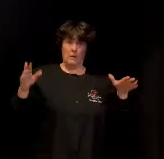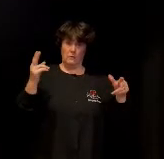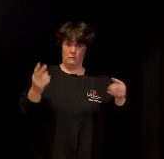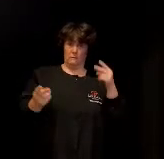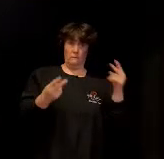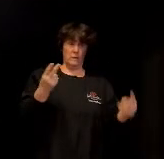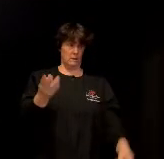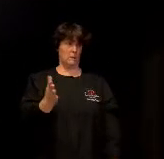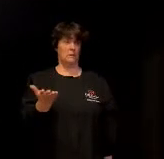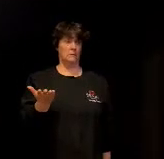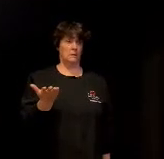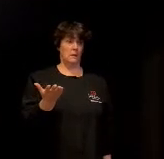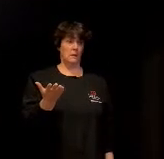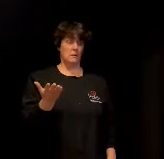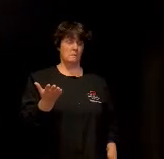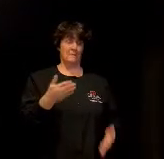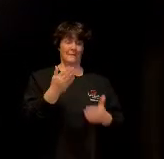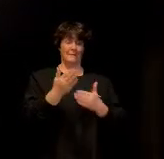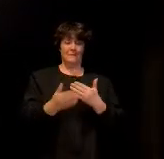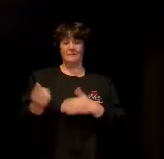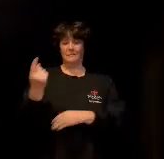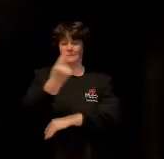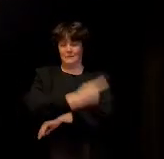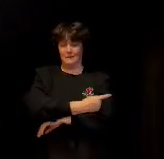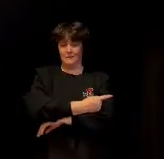Right? But at the end of the day,